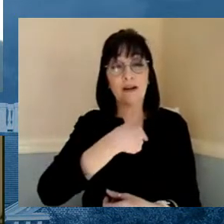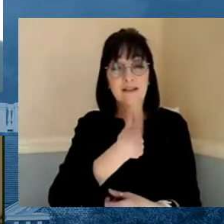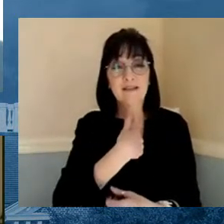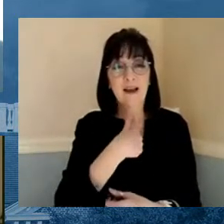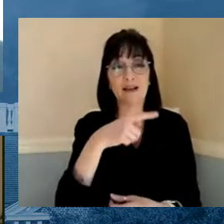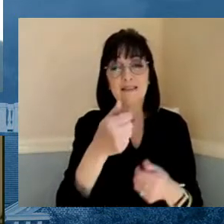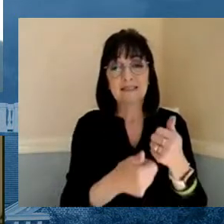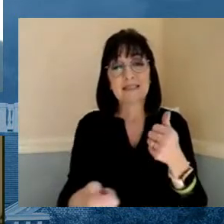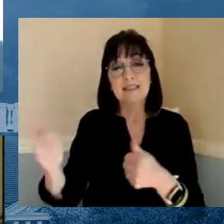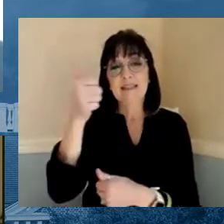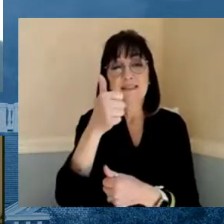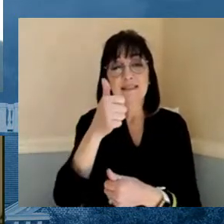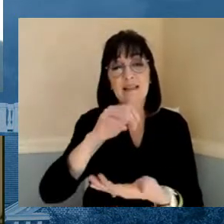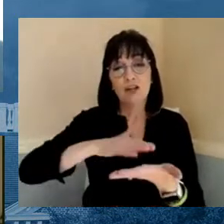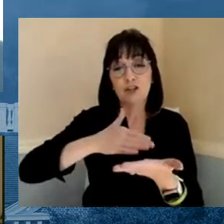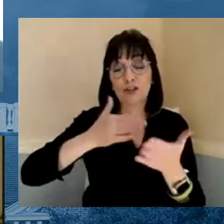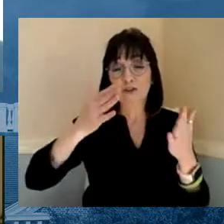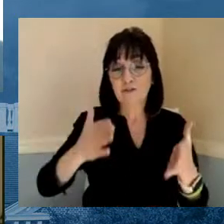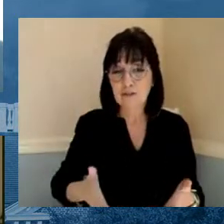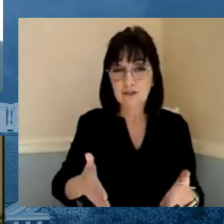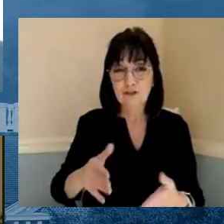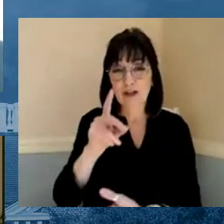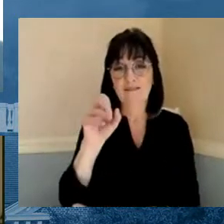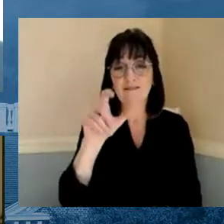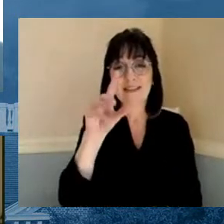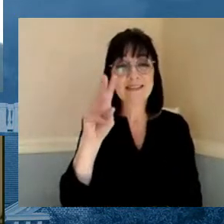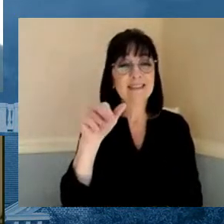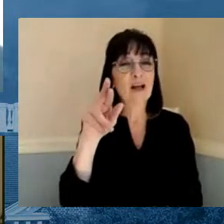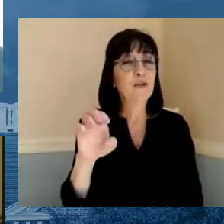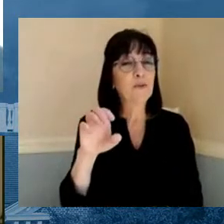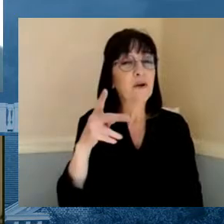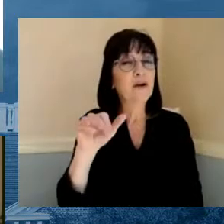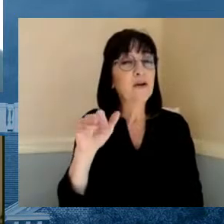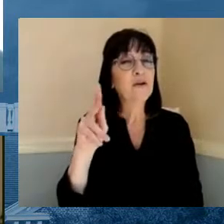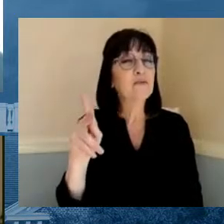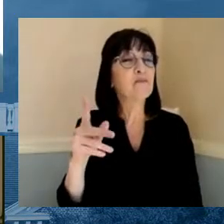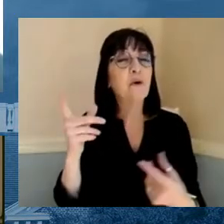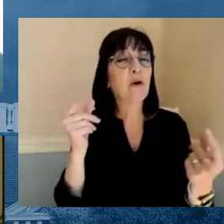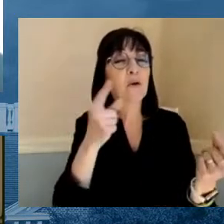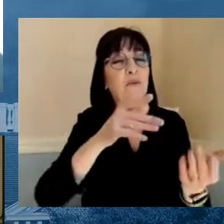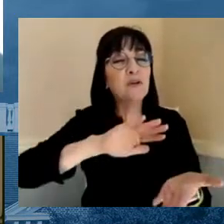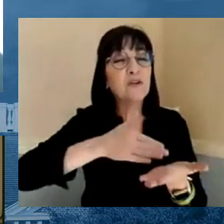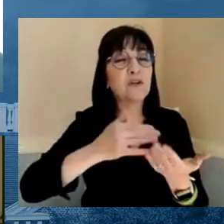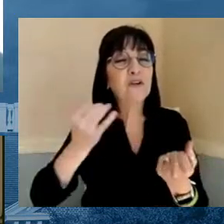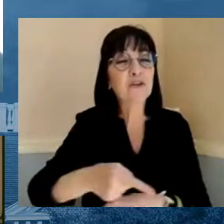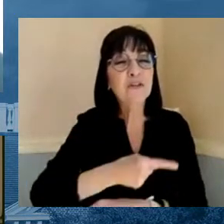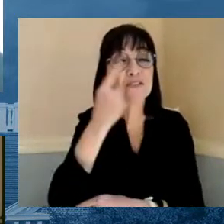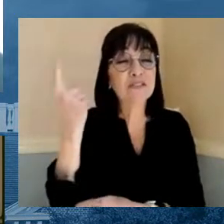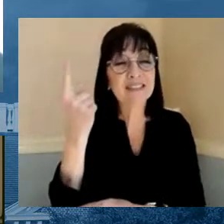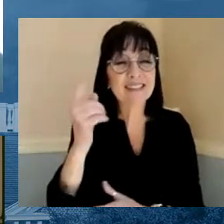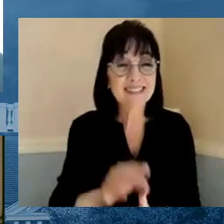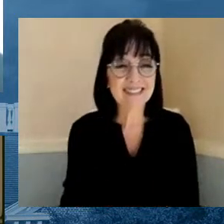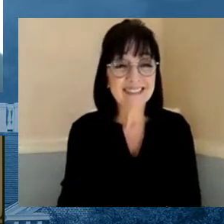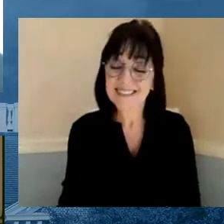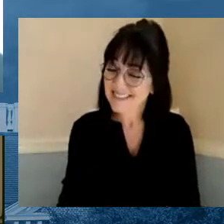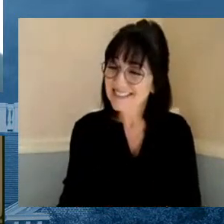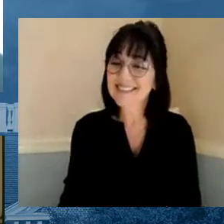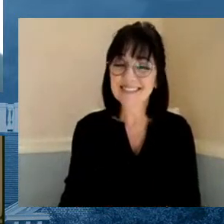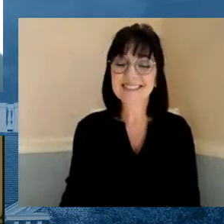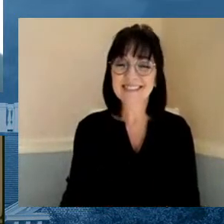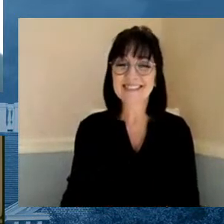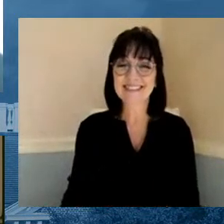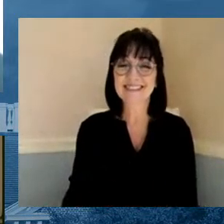executive chef at Delaware Park. What's cooking today, Josh? Oh, lots of good stuff, Governor.